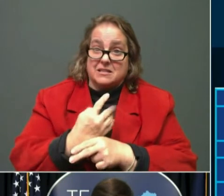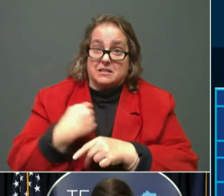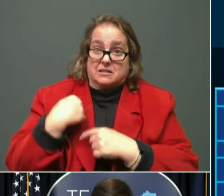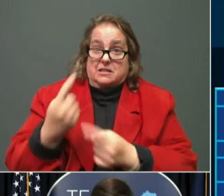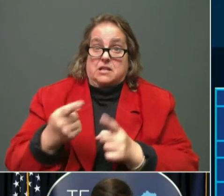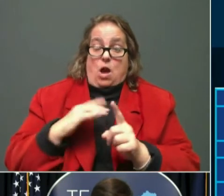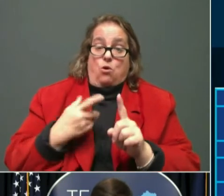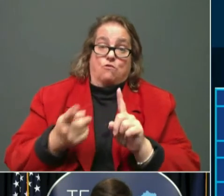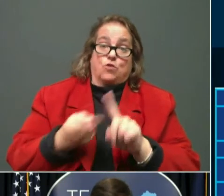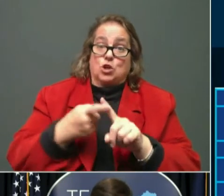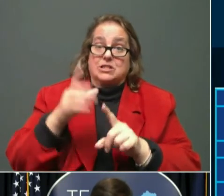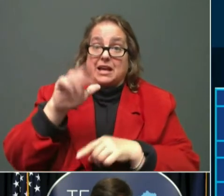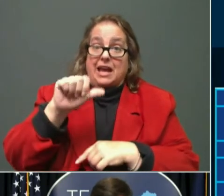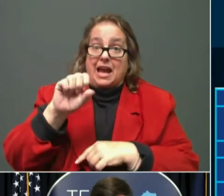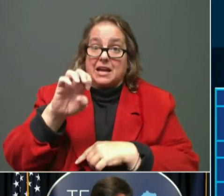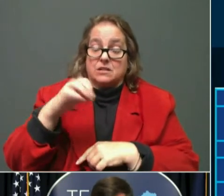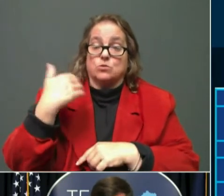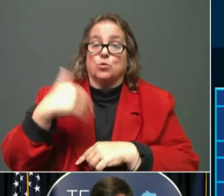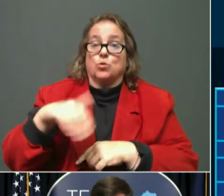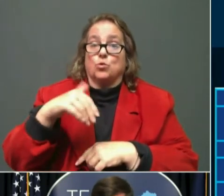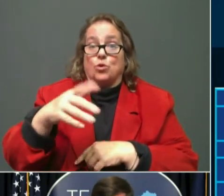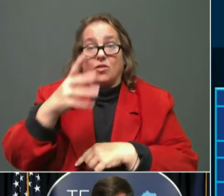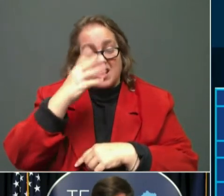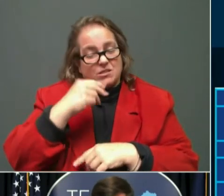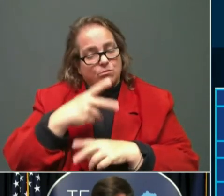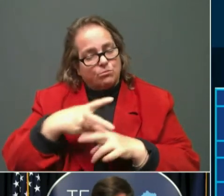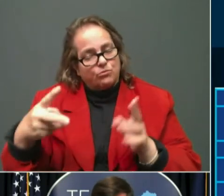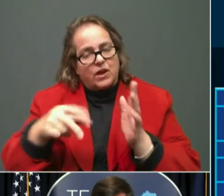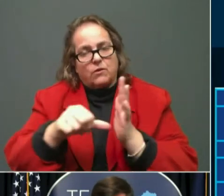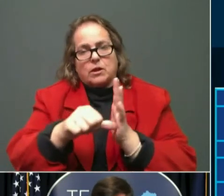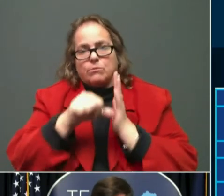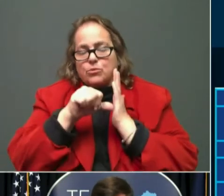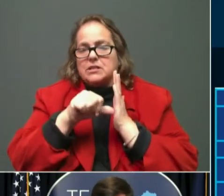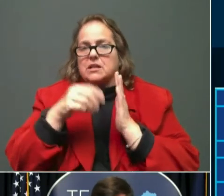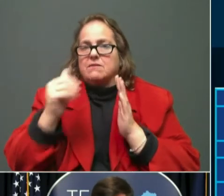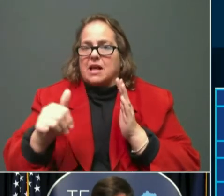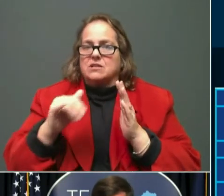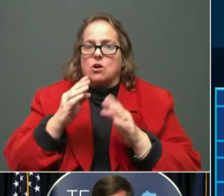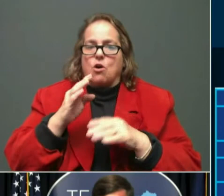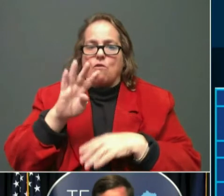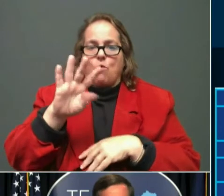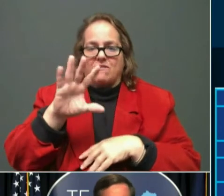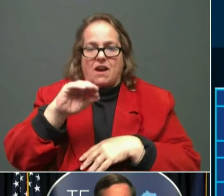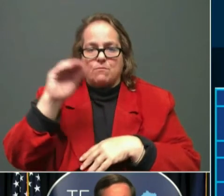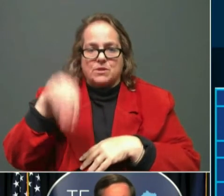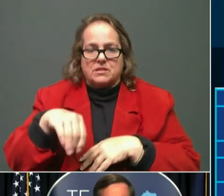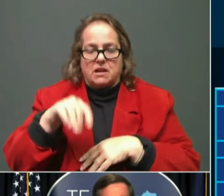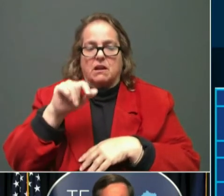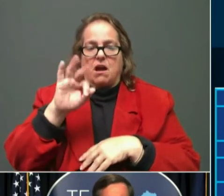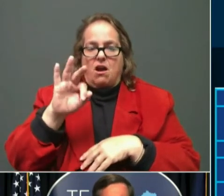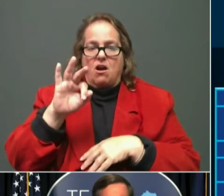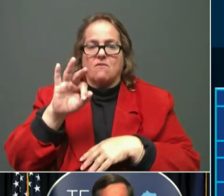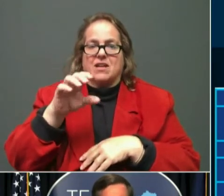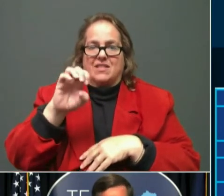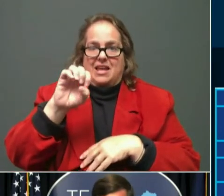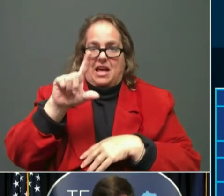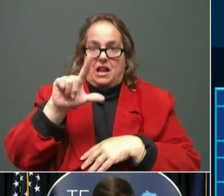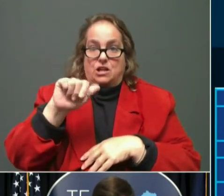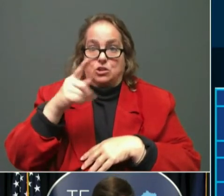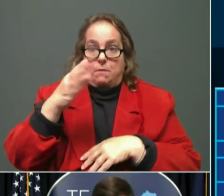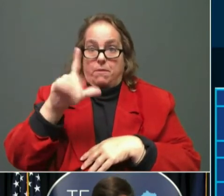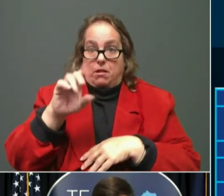case. That's pretty incredible. Again, over 25% of the eligible population now vaccinated, and we